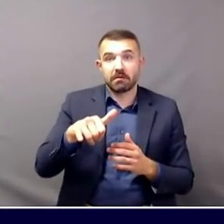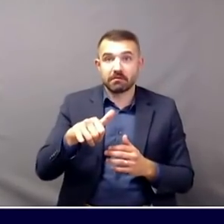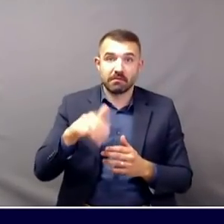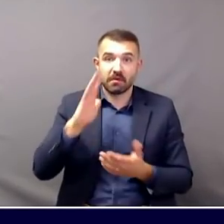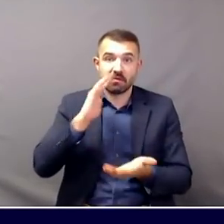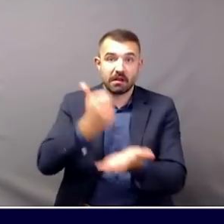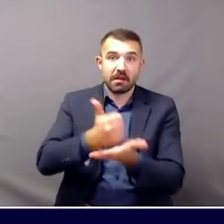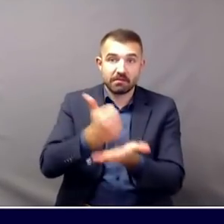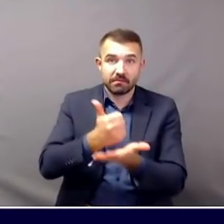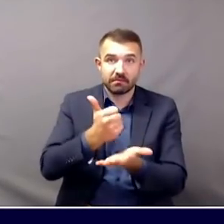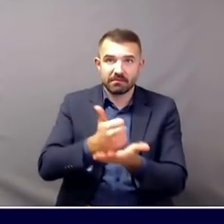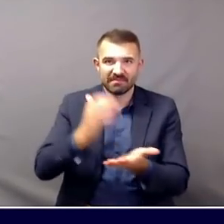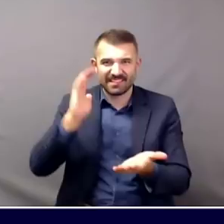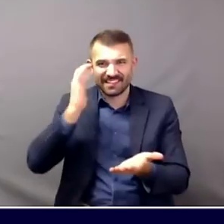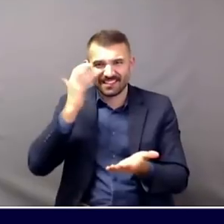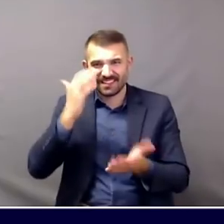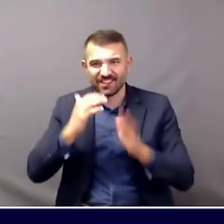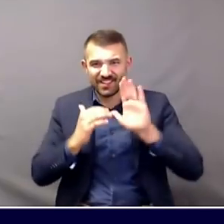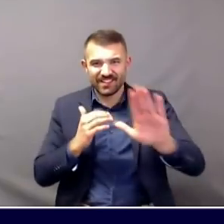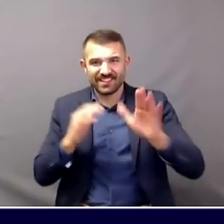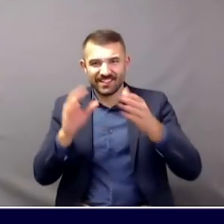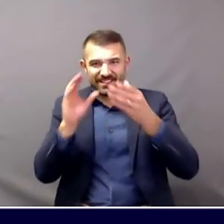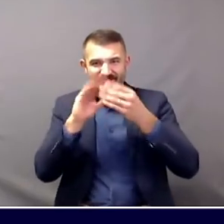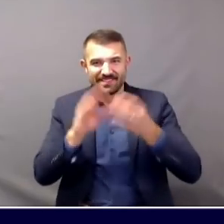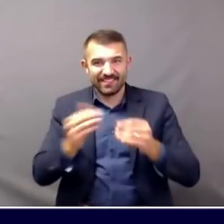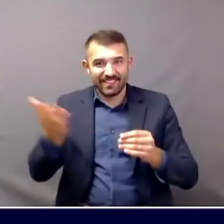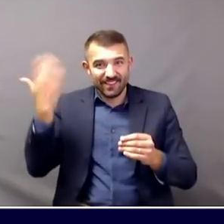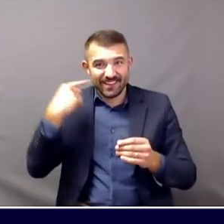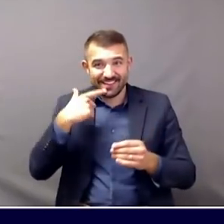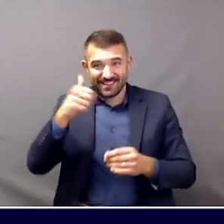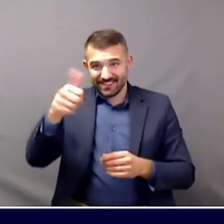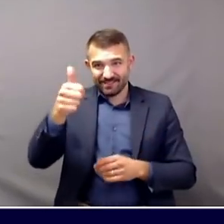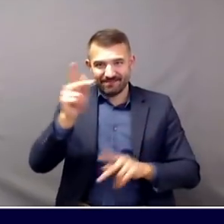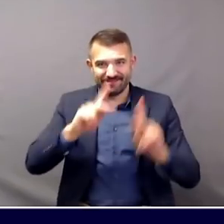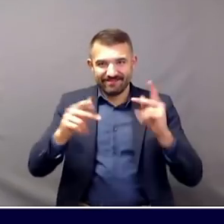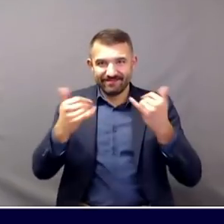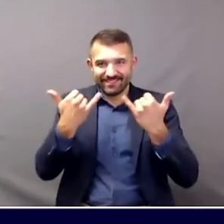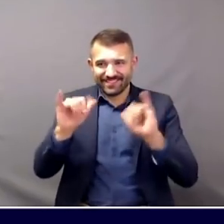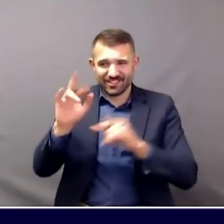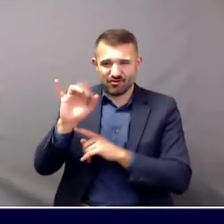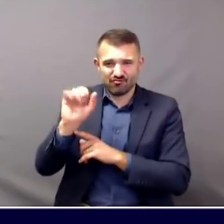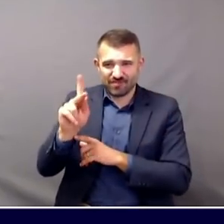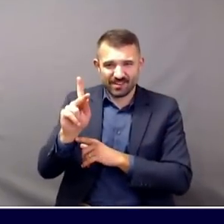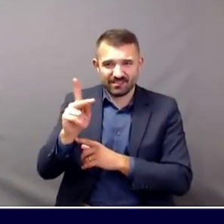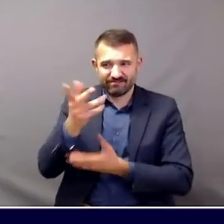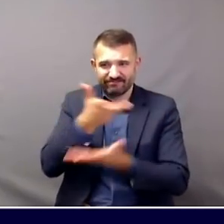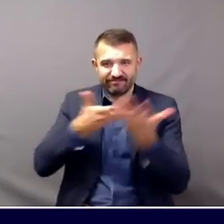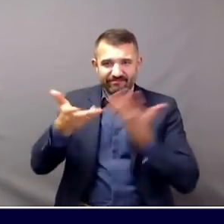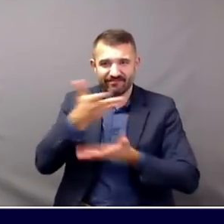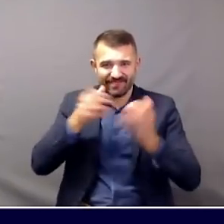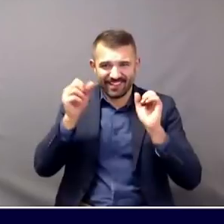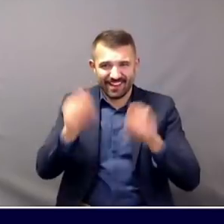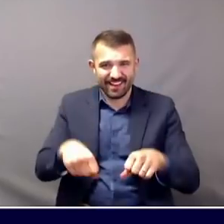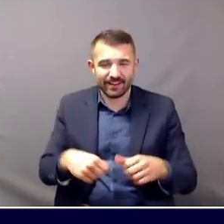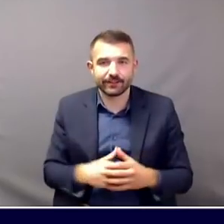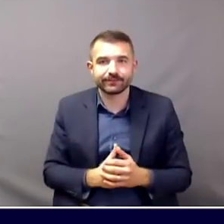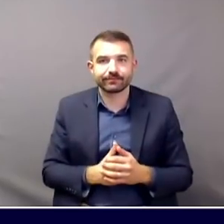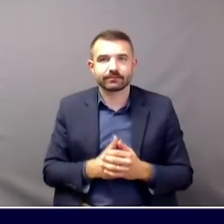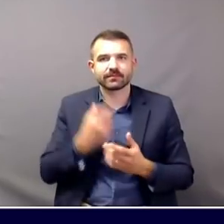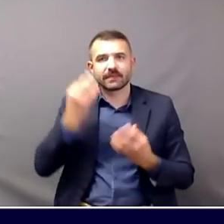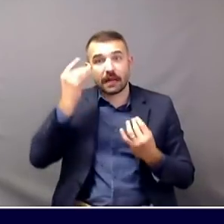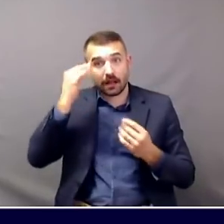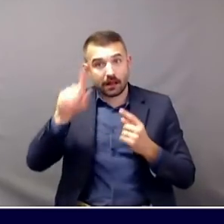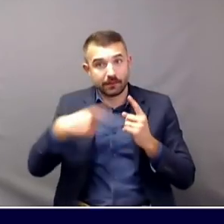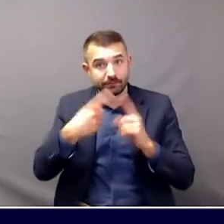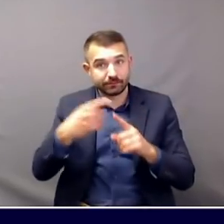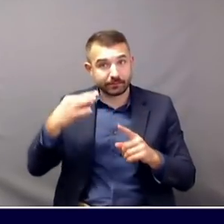just curious to get your take on those restrictions, and is Maine considering anything like that? You know, I'll start with, oh, go ahead.